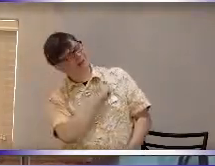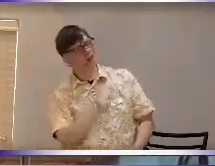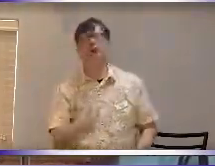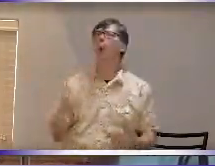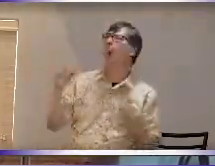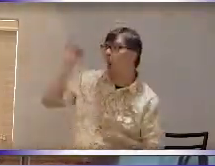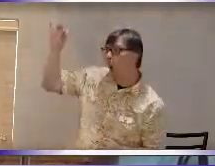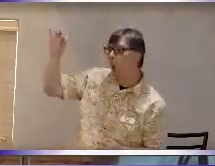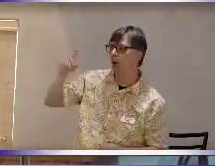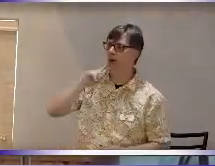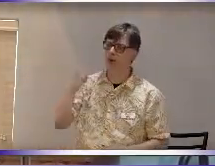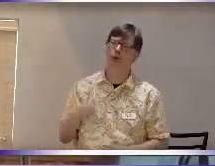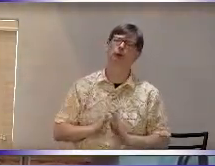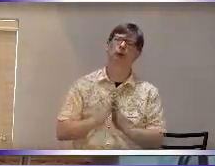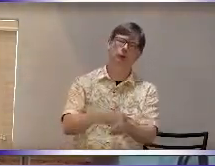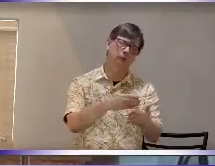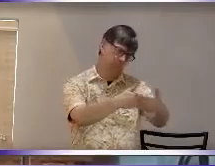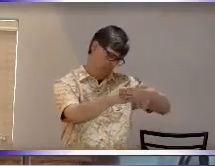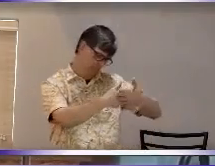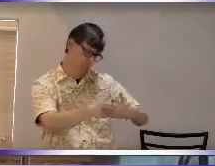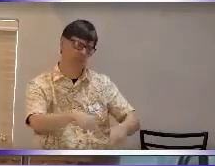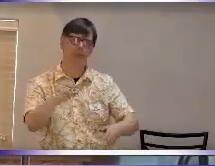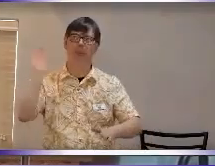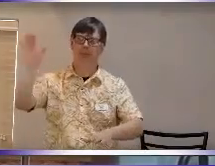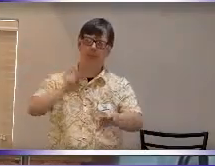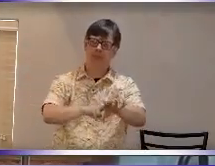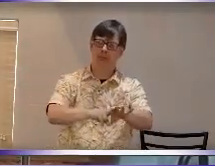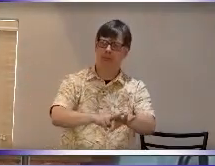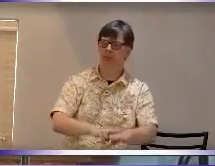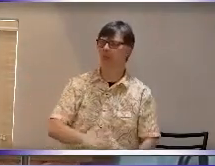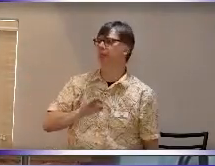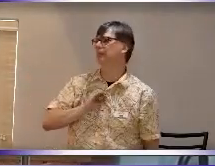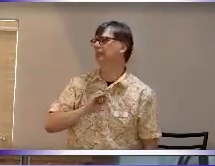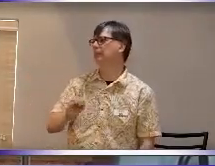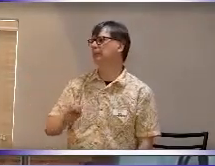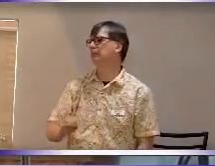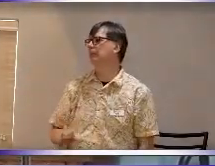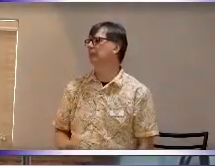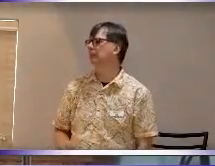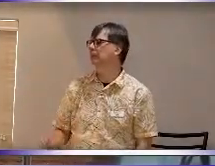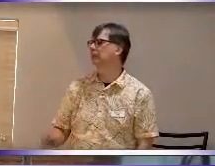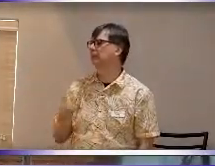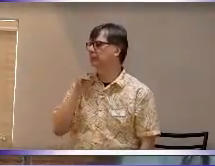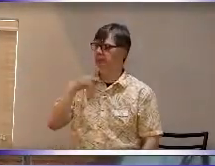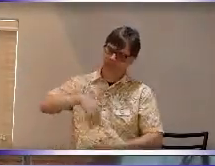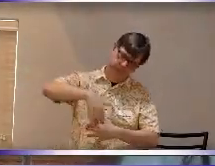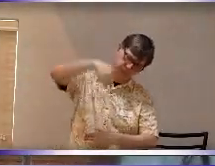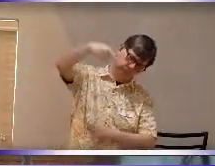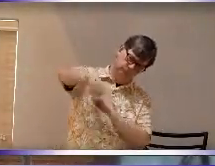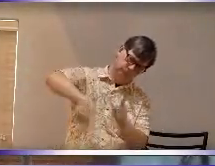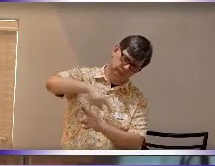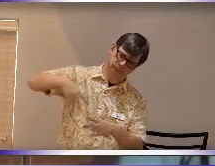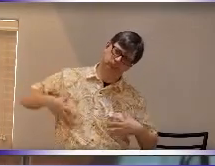oh, you're going to the store. It's that time. Oh, you're going to, this morning it said, oh, you're going to the Spiritual Center